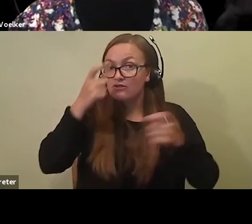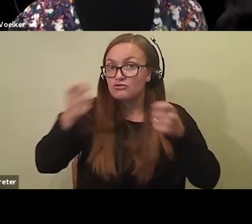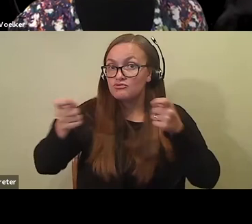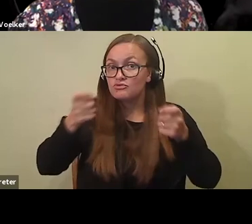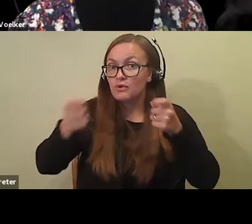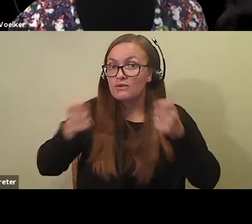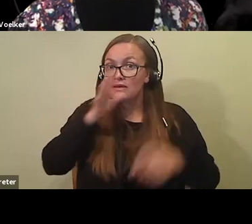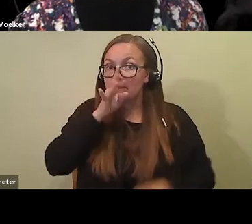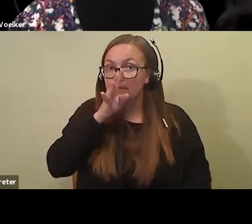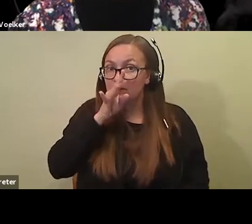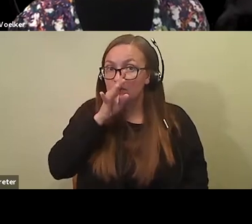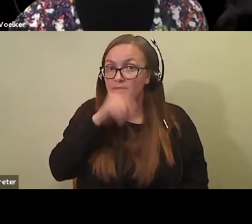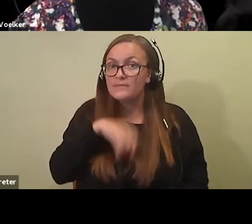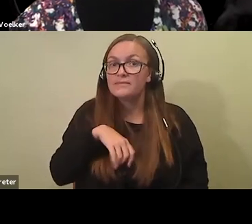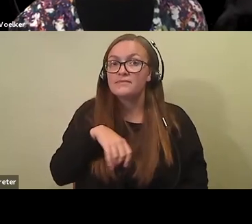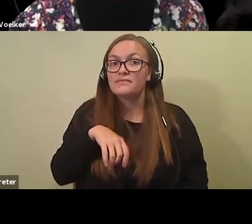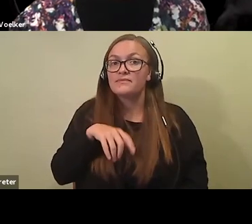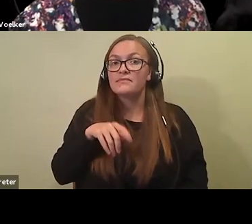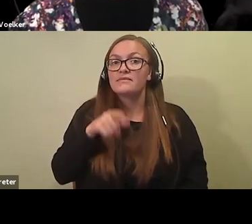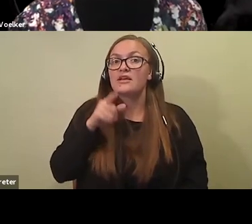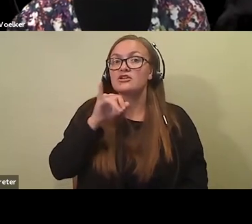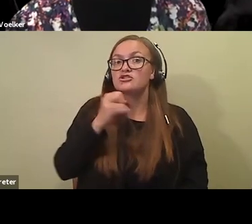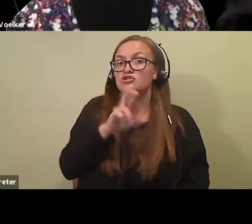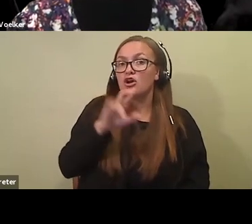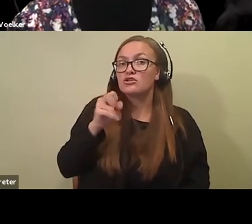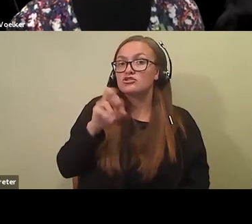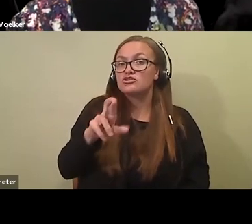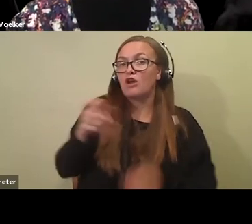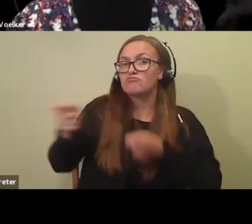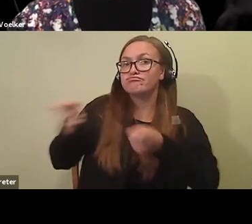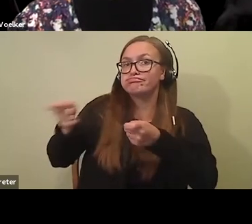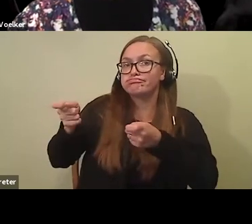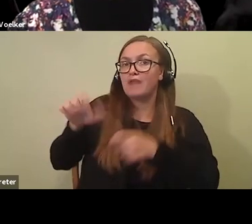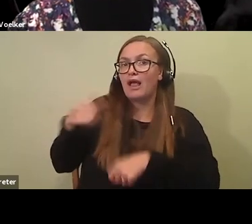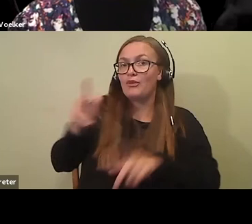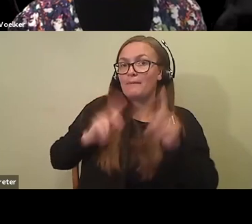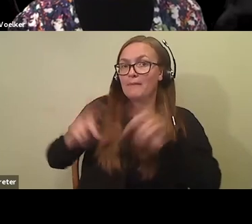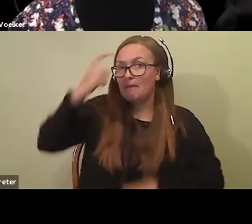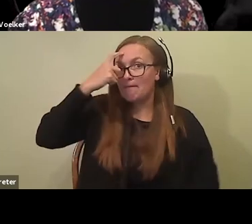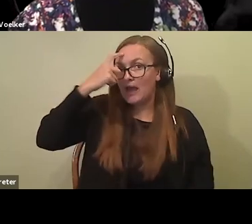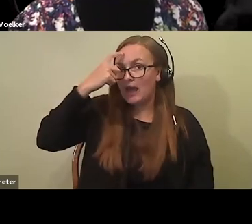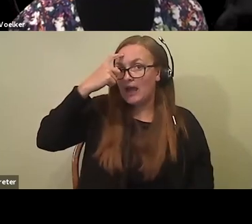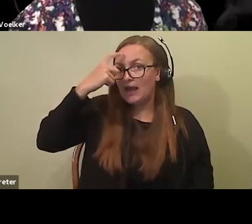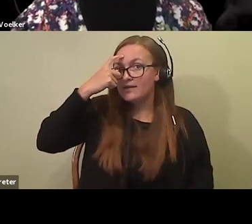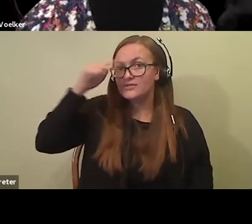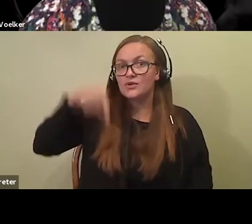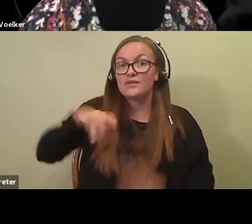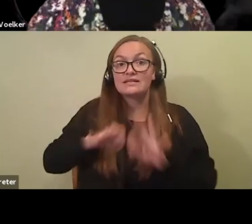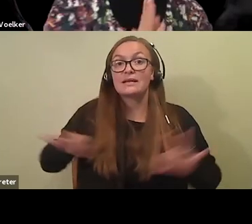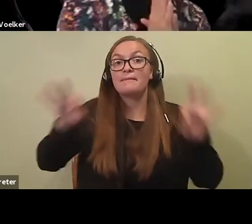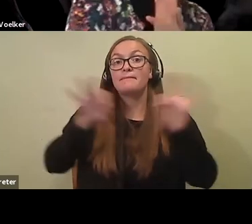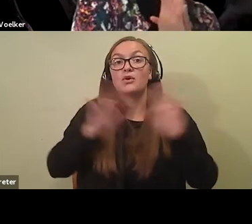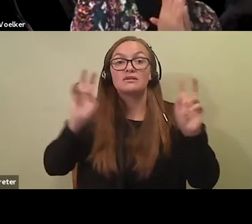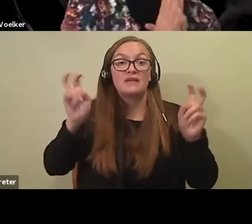speaking on his own free will. This is purely controlled by Jar Jar. And so I'm very happy to take questions mainly on this important topic of how Jar Jar led to